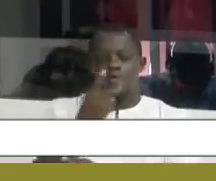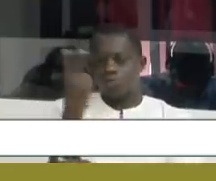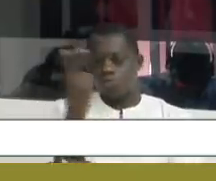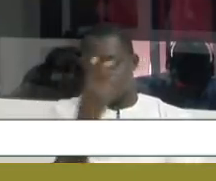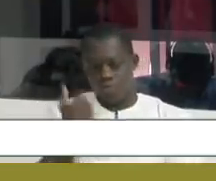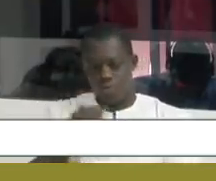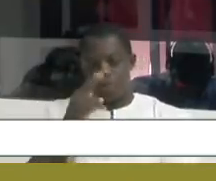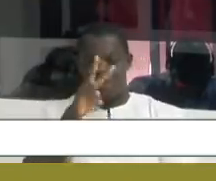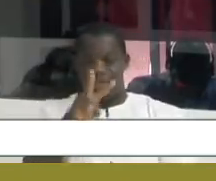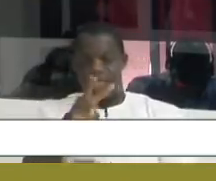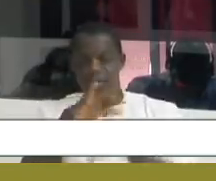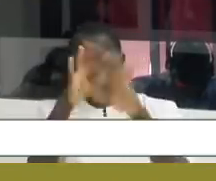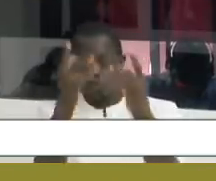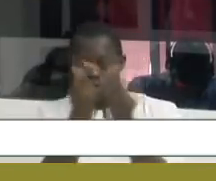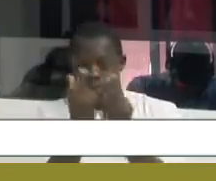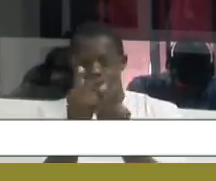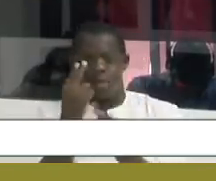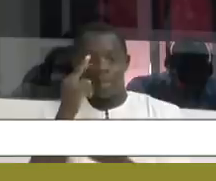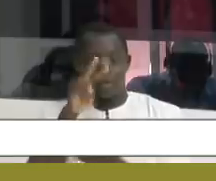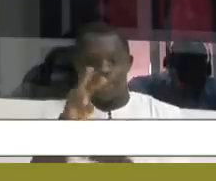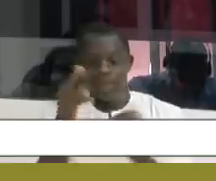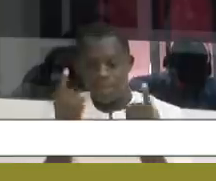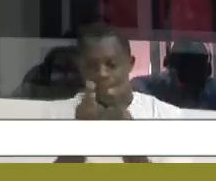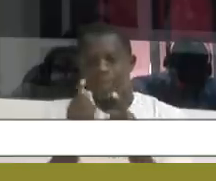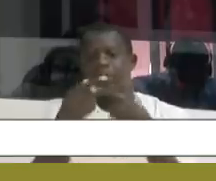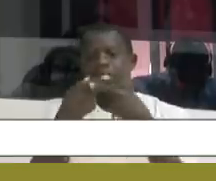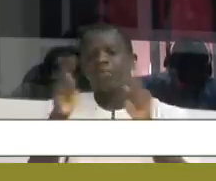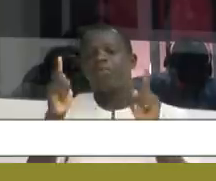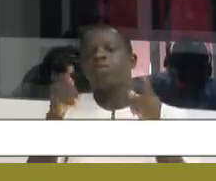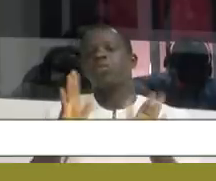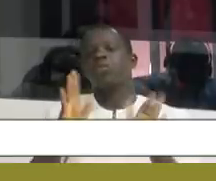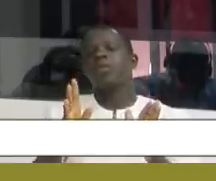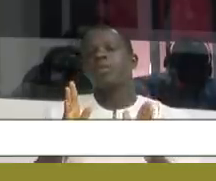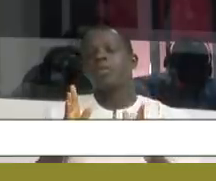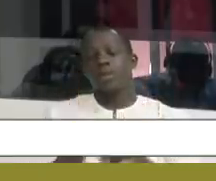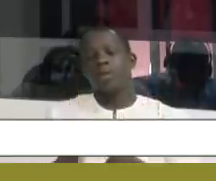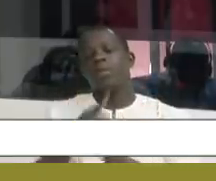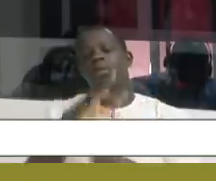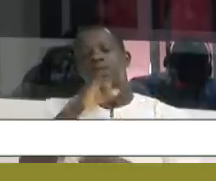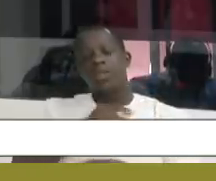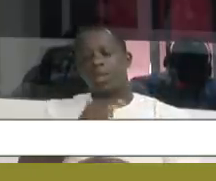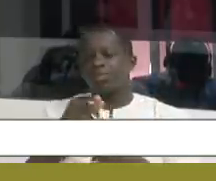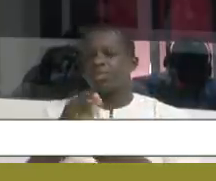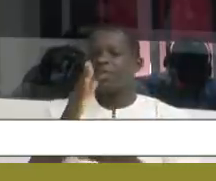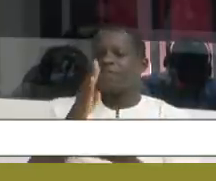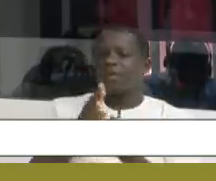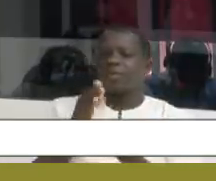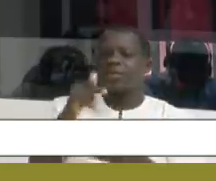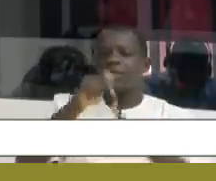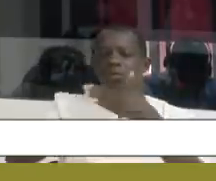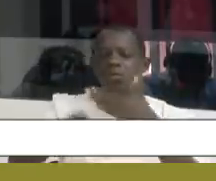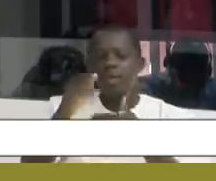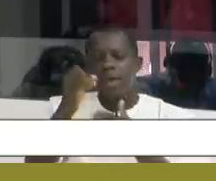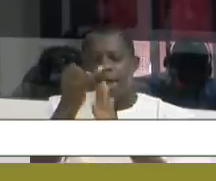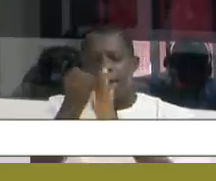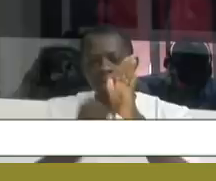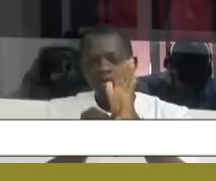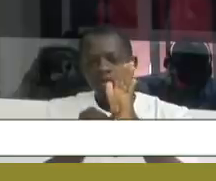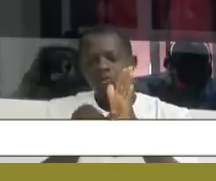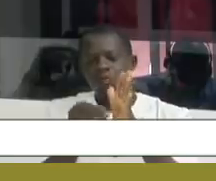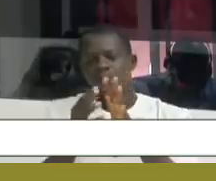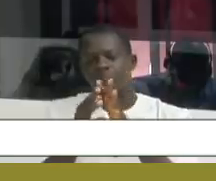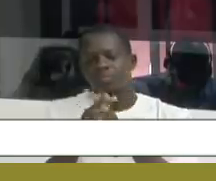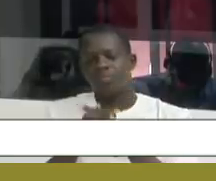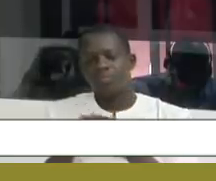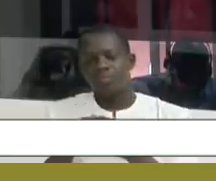all see things differently. Sir, facts that are relevant to the fact in issue exactly. are facts relevant. That are